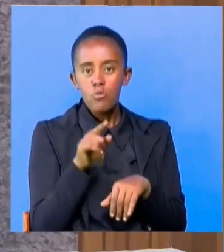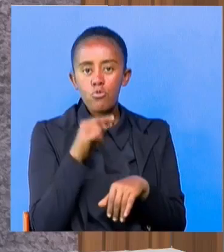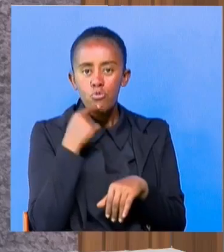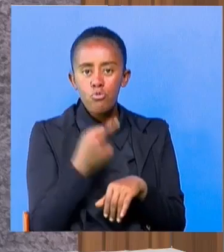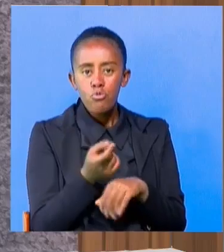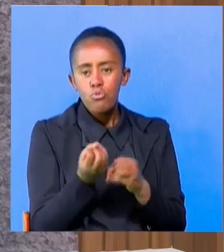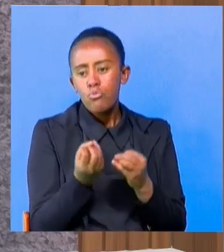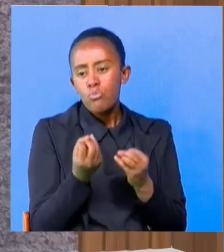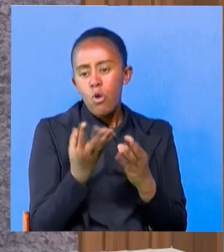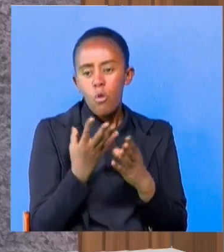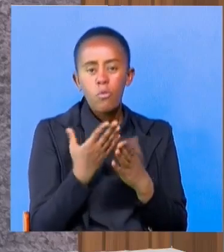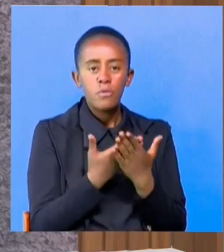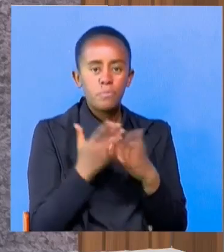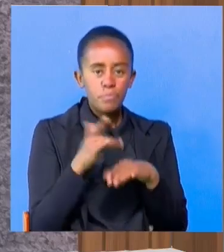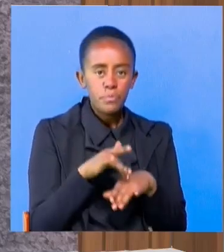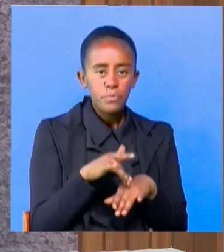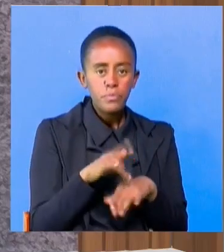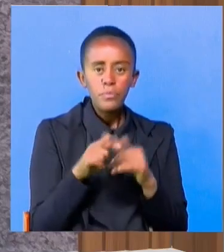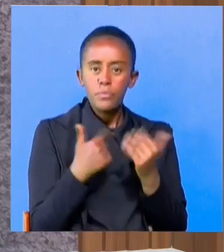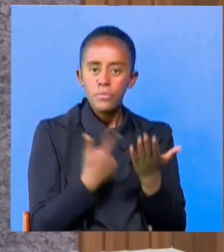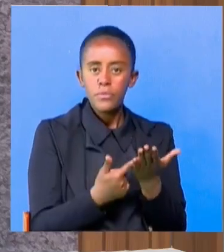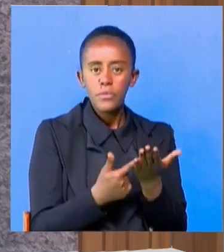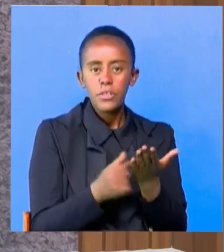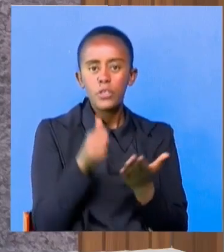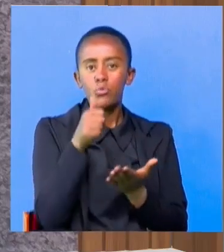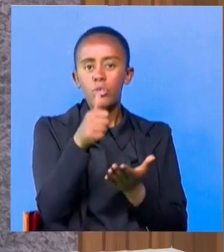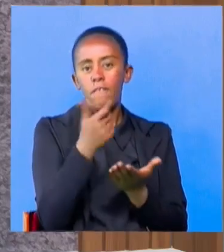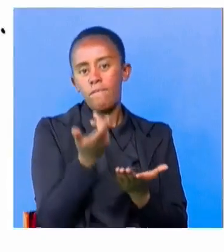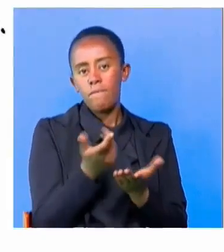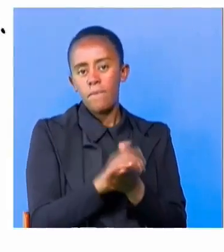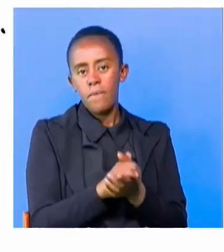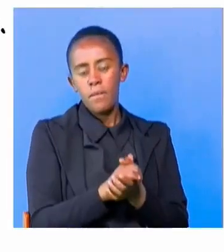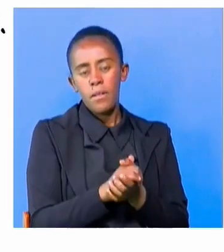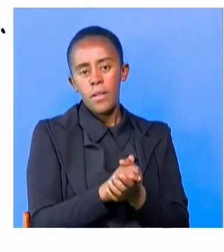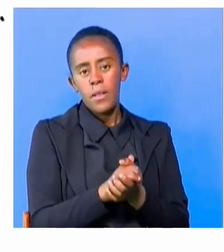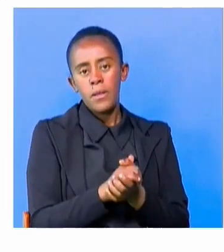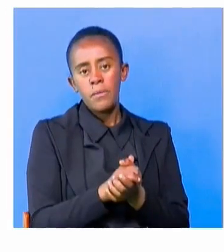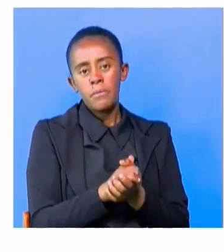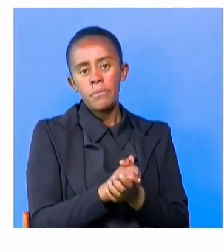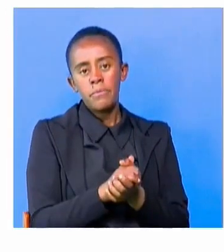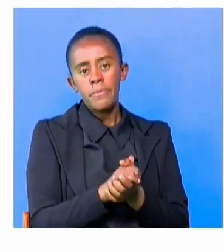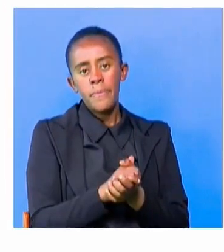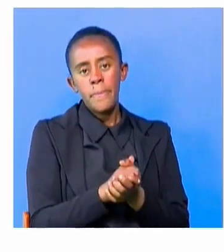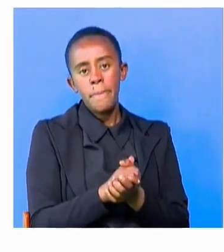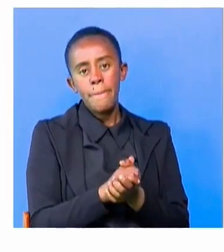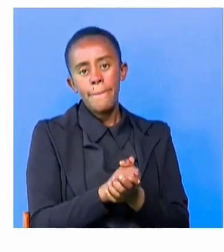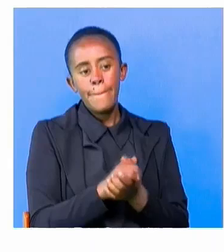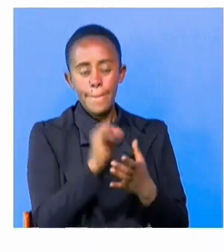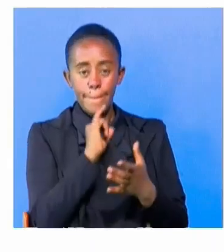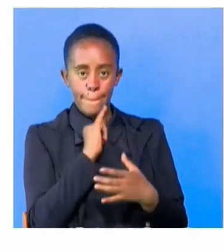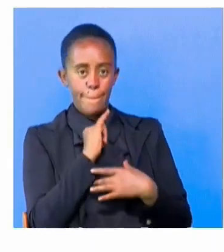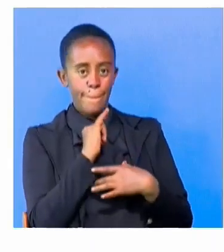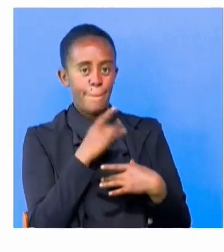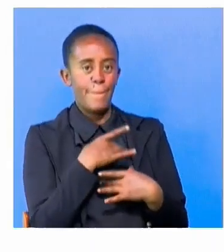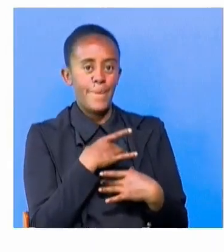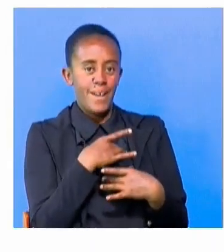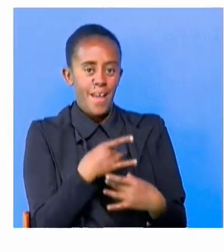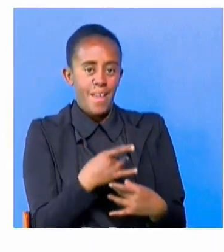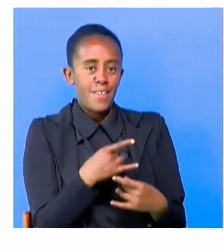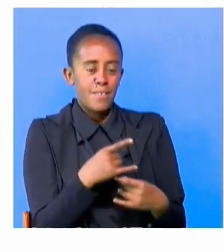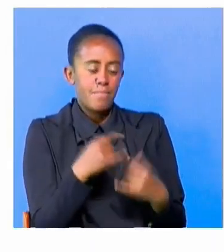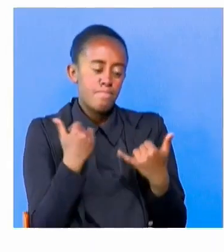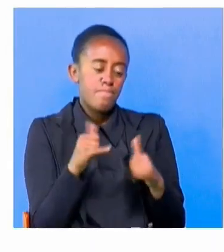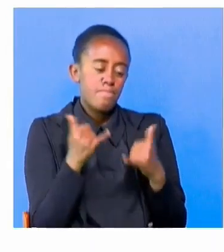a lot of things like about yourself. I like to